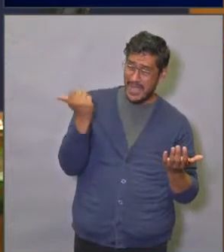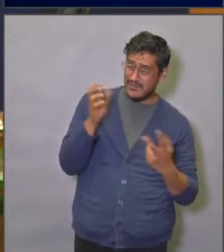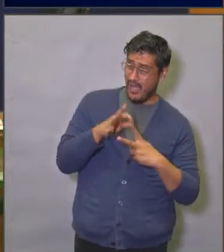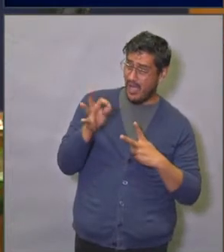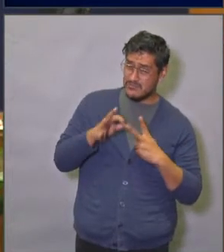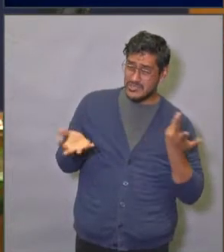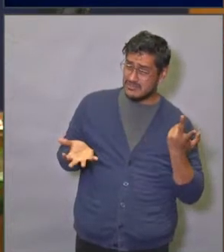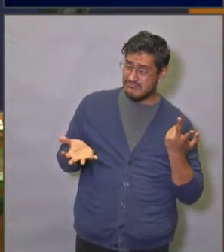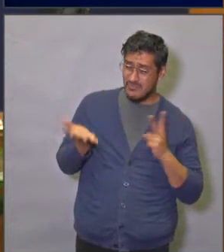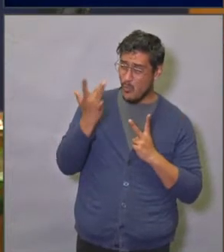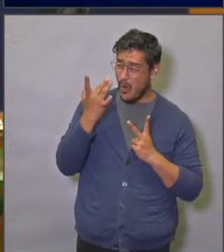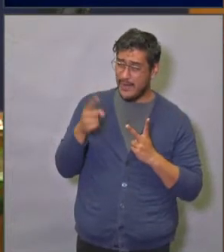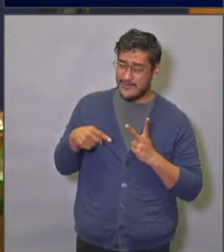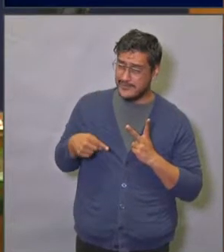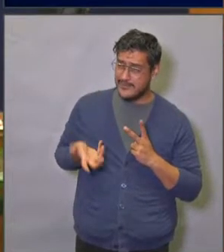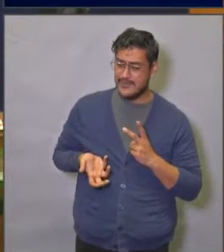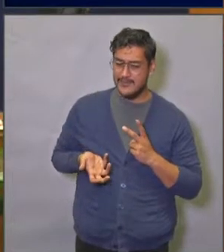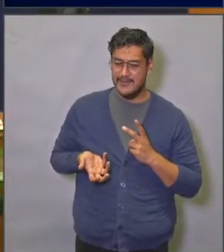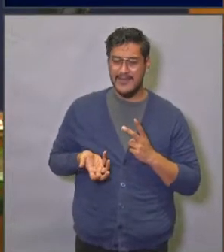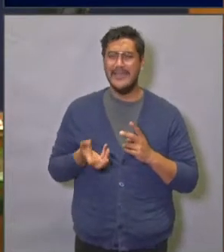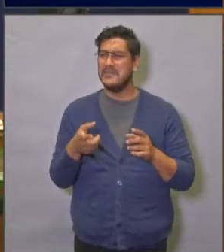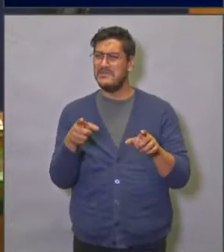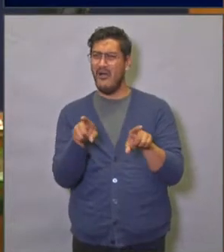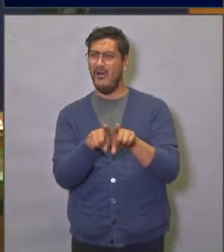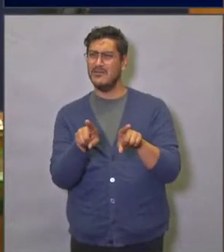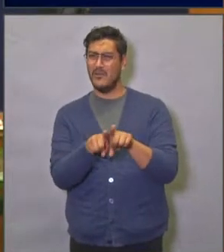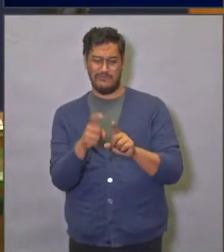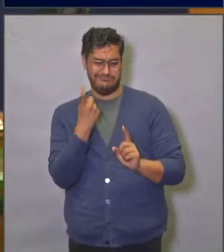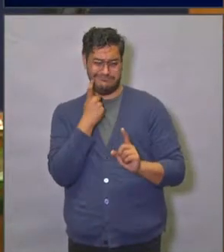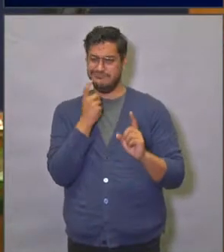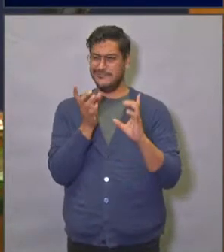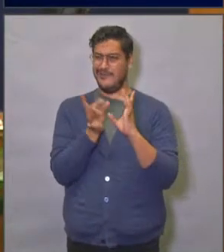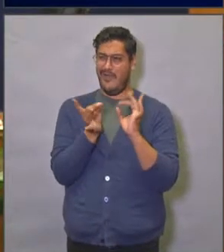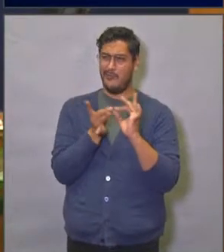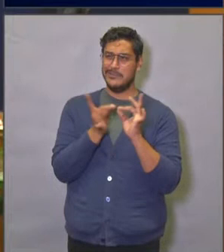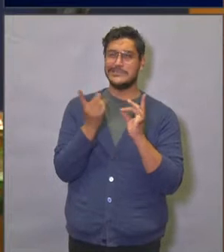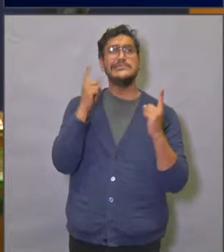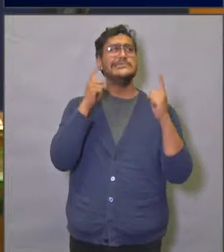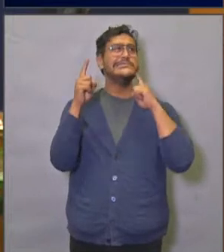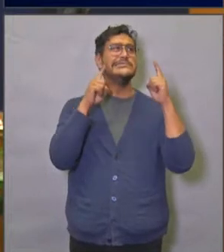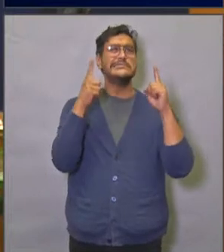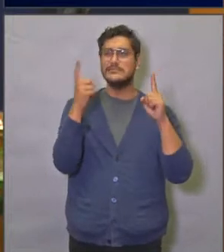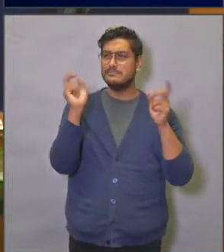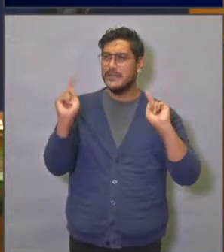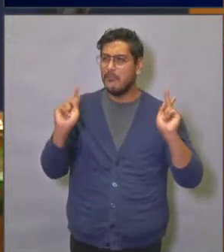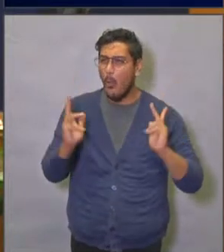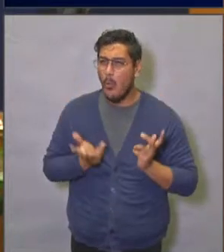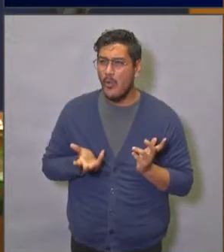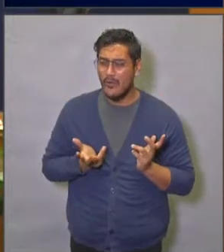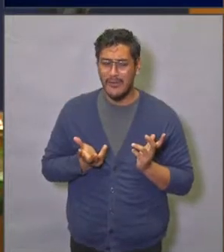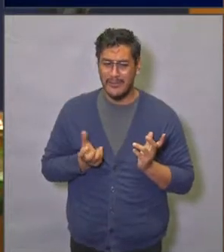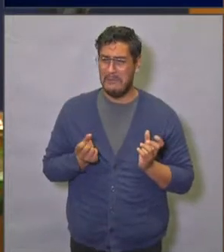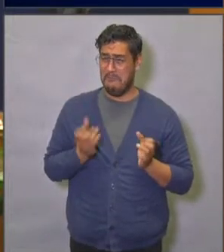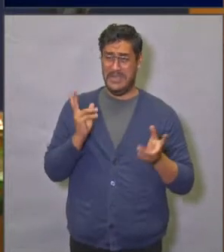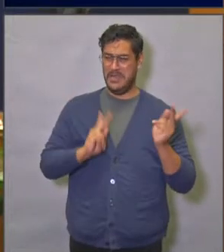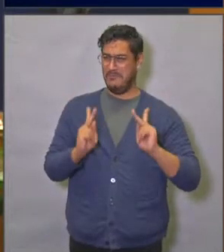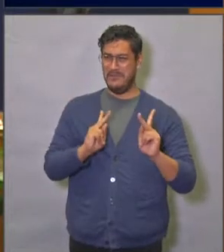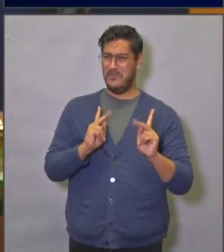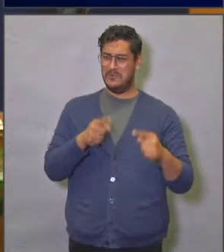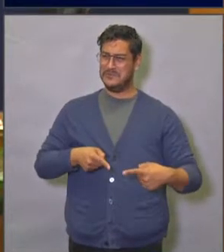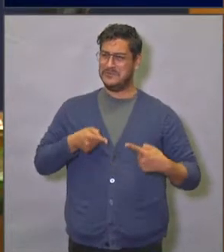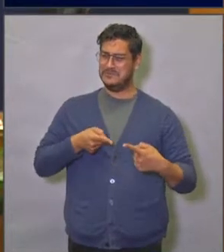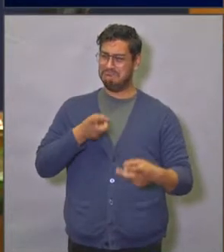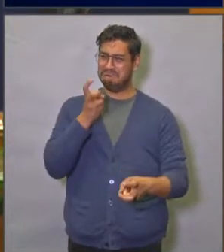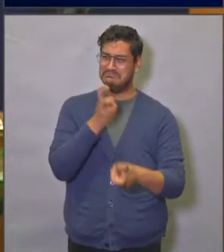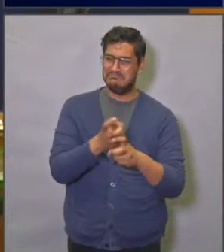based on comments and questions that I'm getting from people, I think many are having a hard time understanding if the big